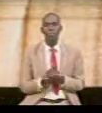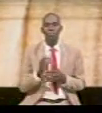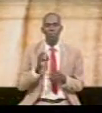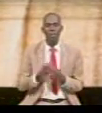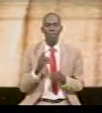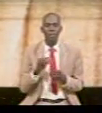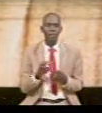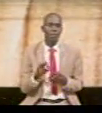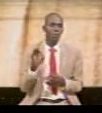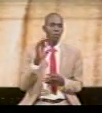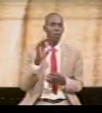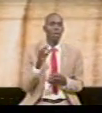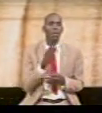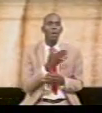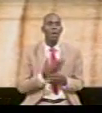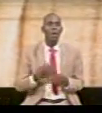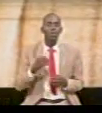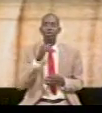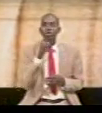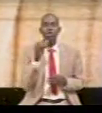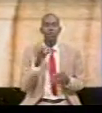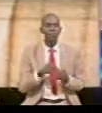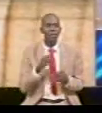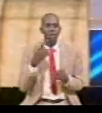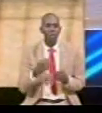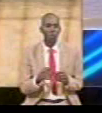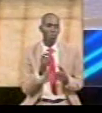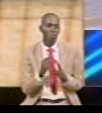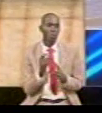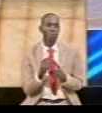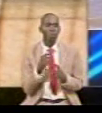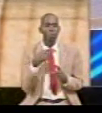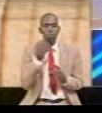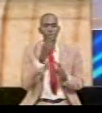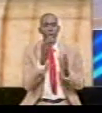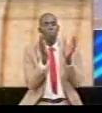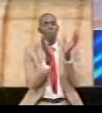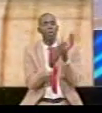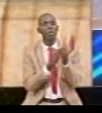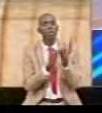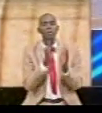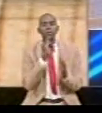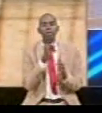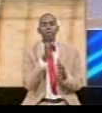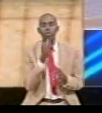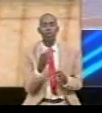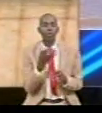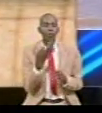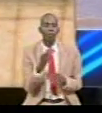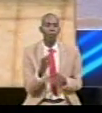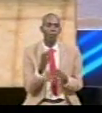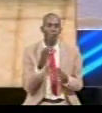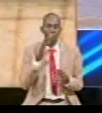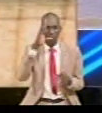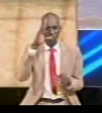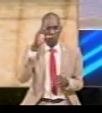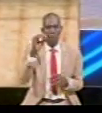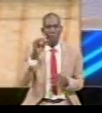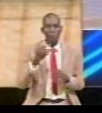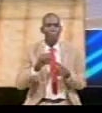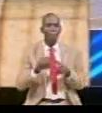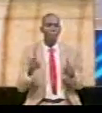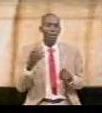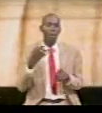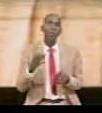spirit, and not in the letter, whose praise is not of men, but